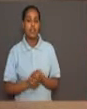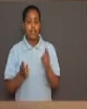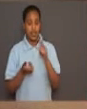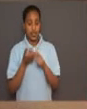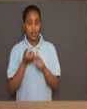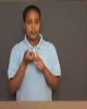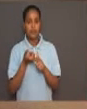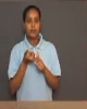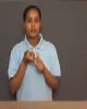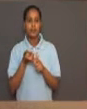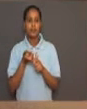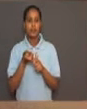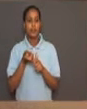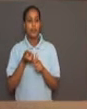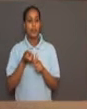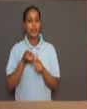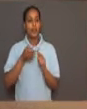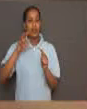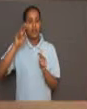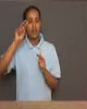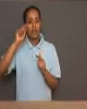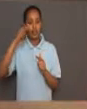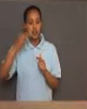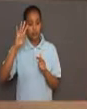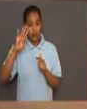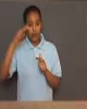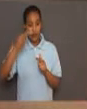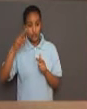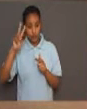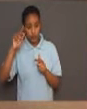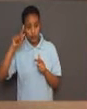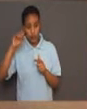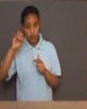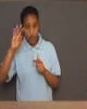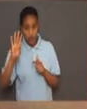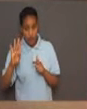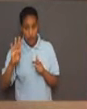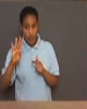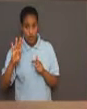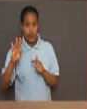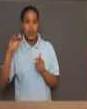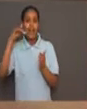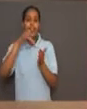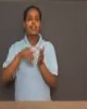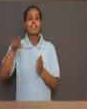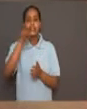Second, the monoammonium dihydrogen phosphate is